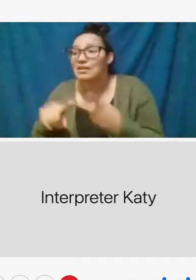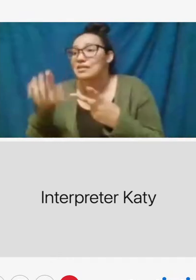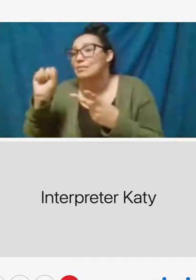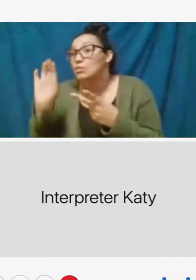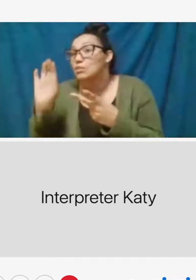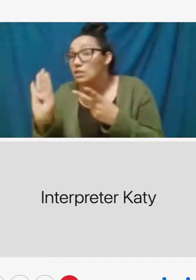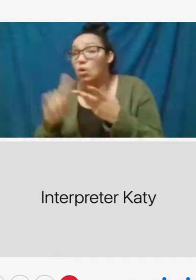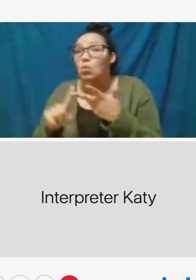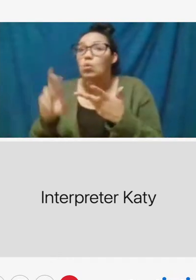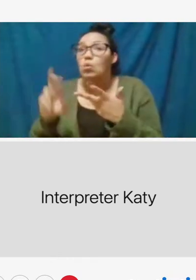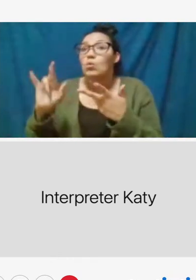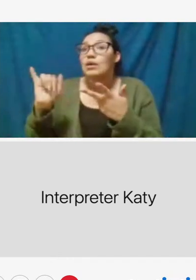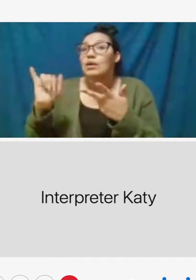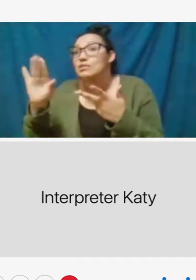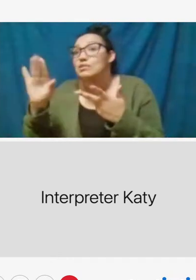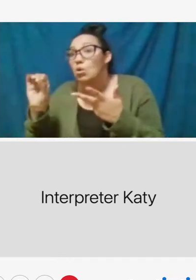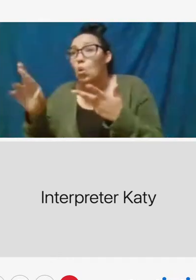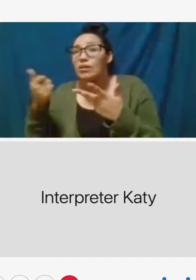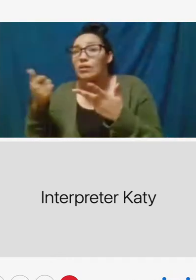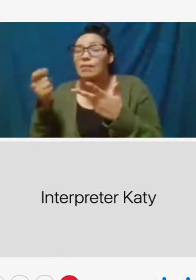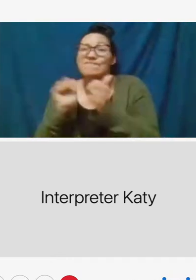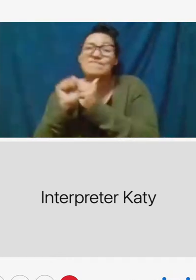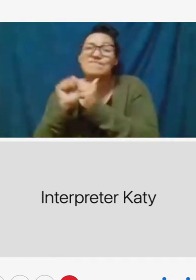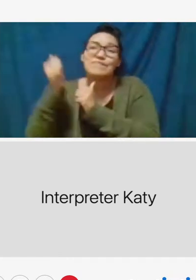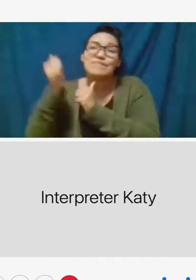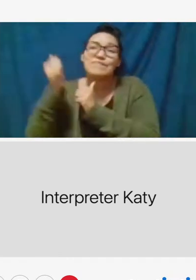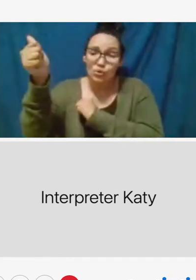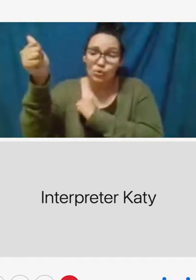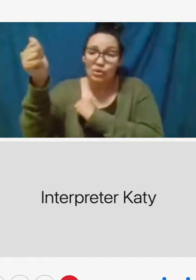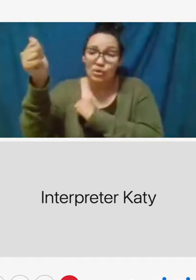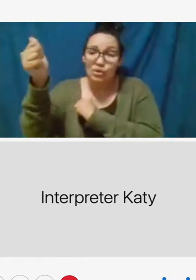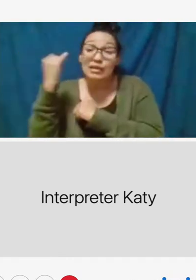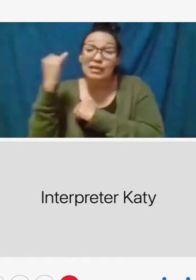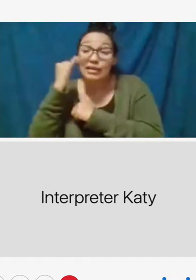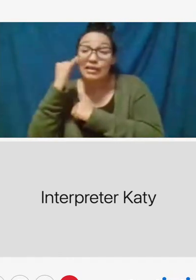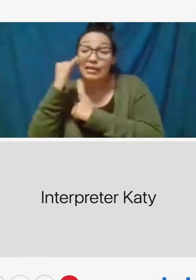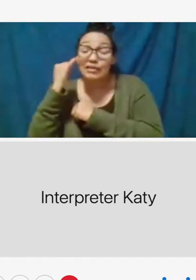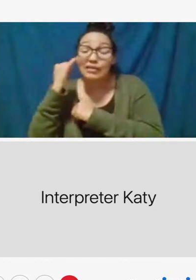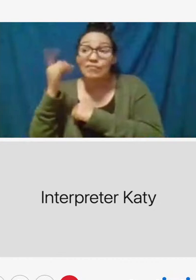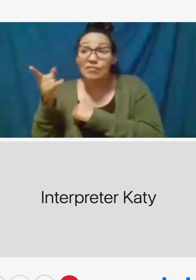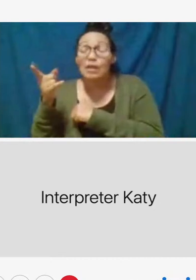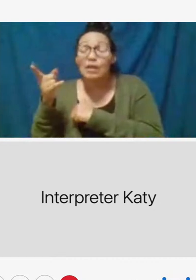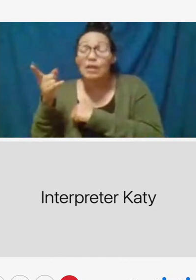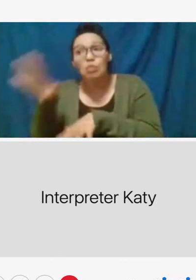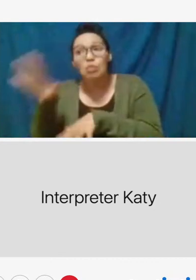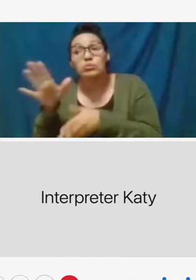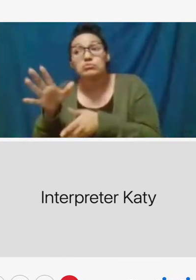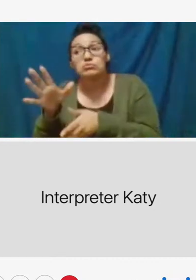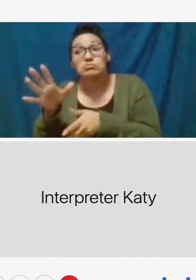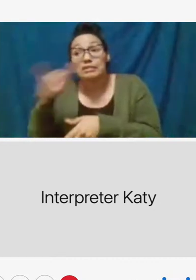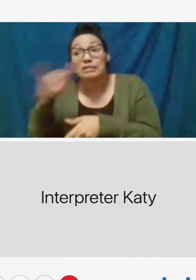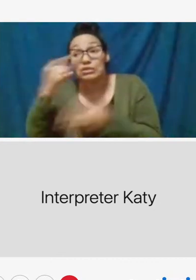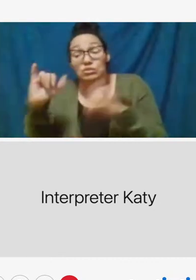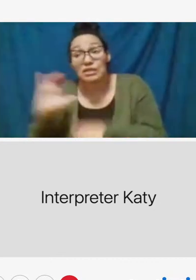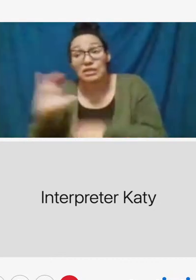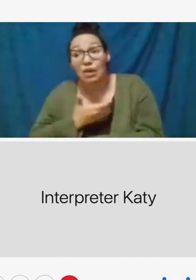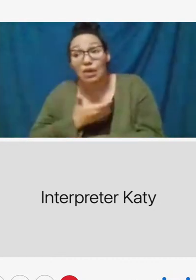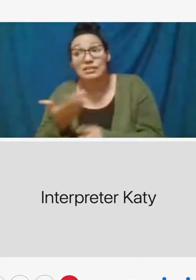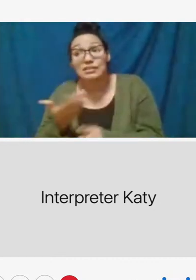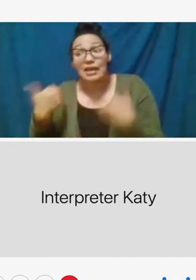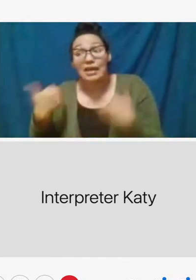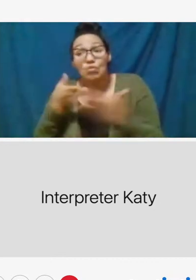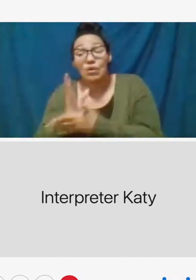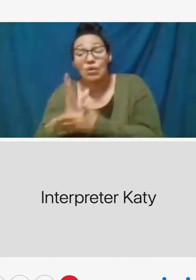or even a little further out if they uh those parents have a right to those kids are still hours and have a right to still send their kids to the school so there's